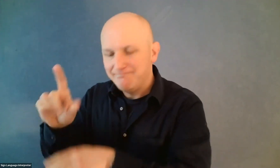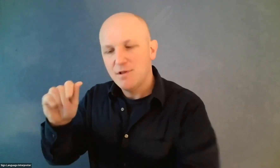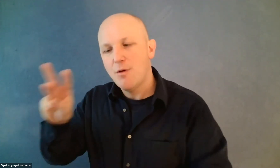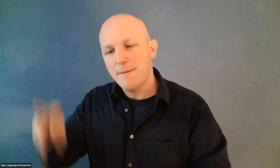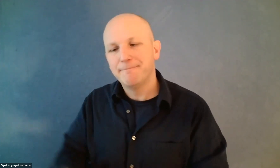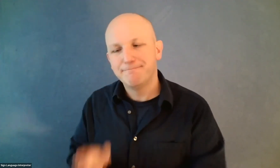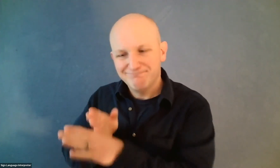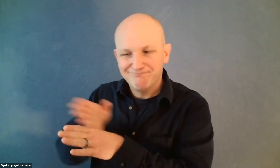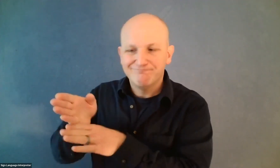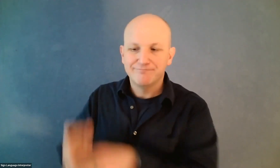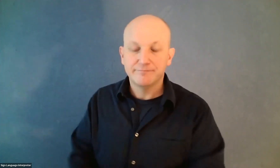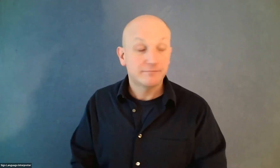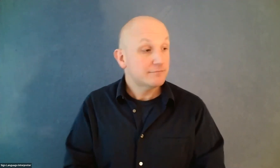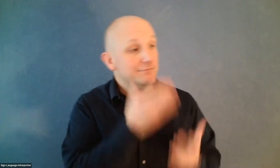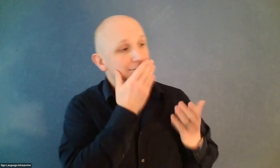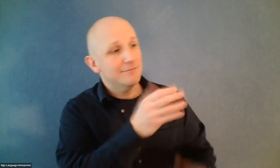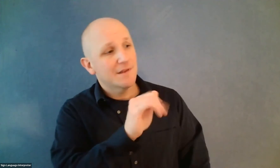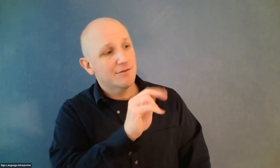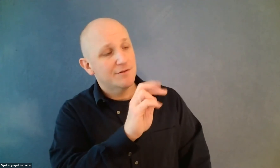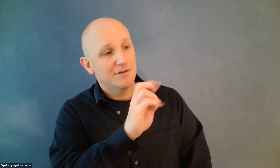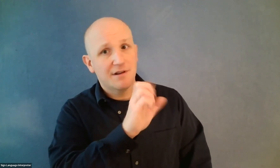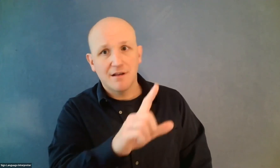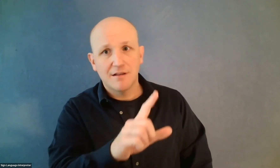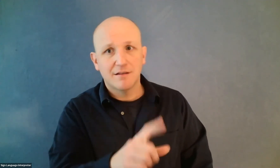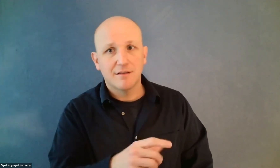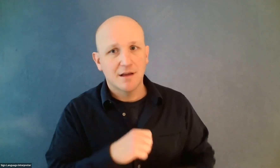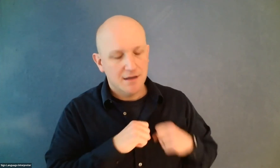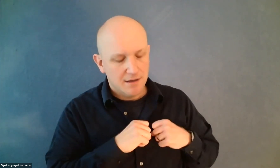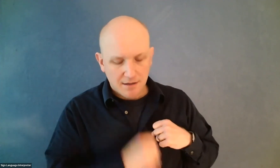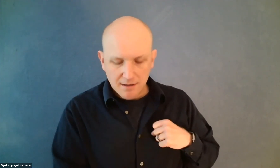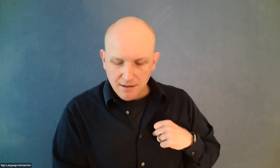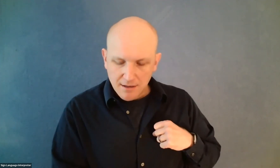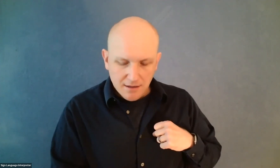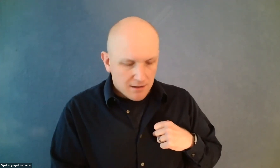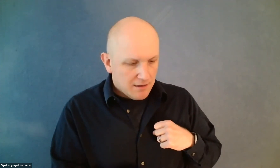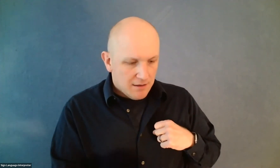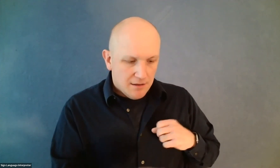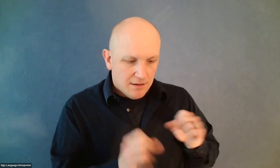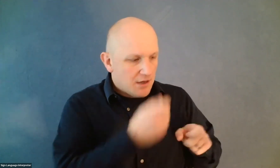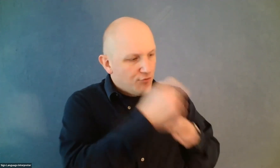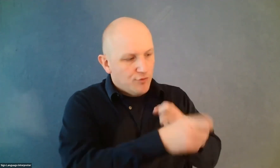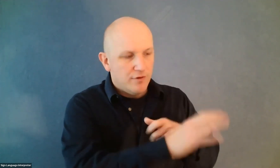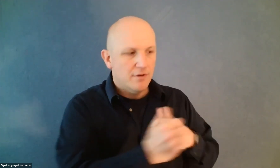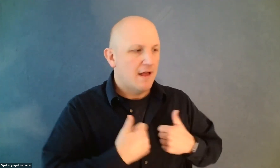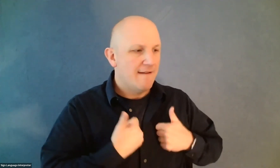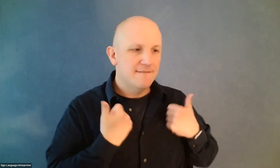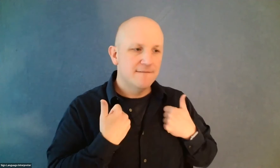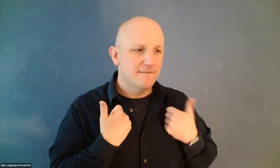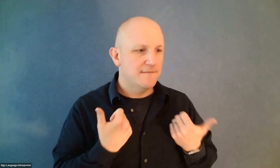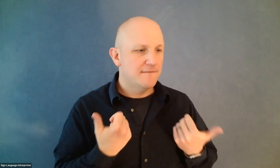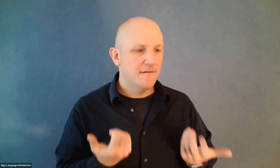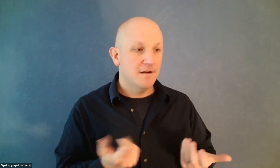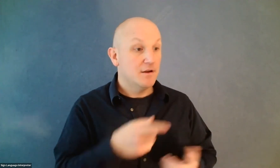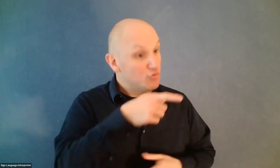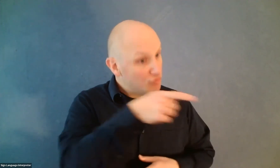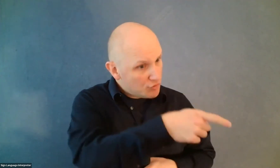Thank you, Janelle. And that's heartbreaking, and that kind of debt can destroy someone's life. And you're taking that and using